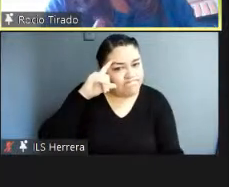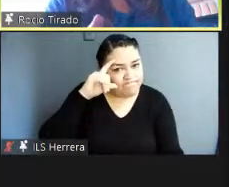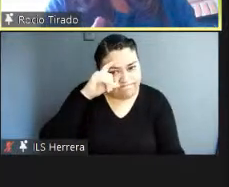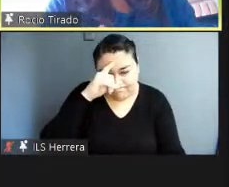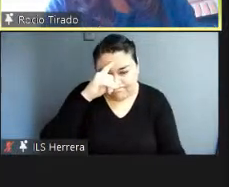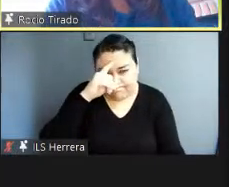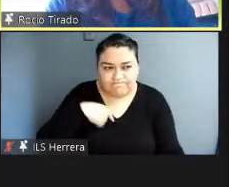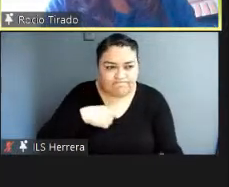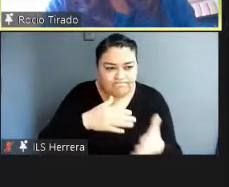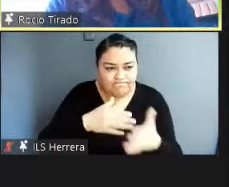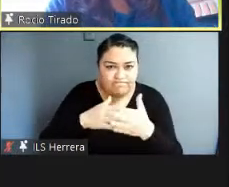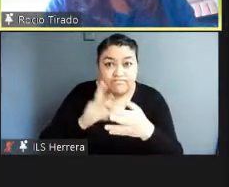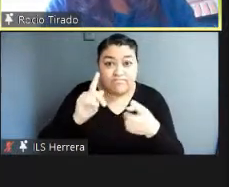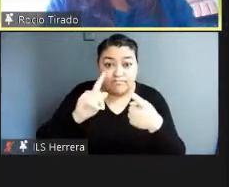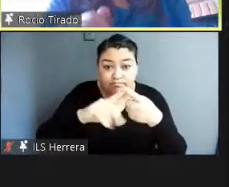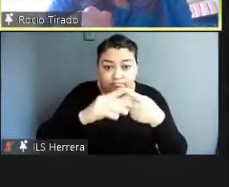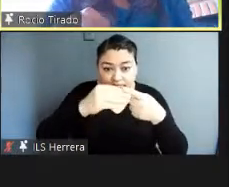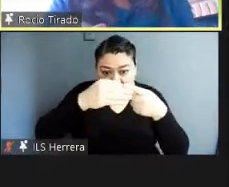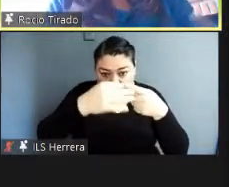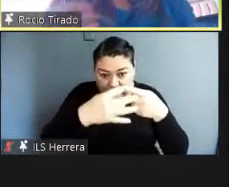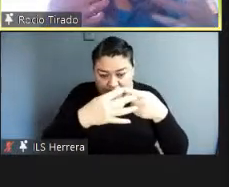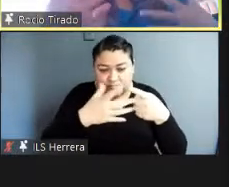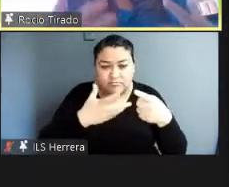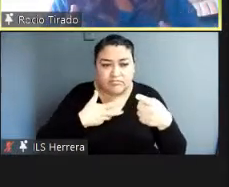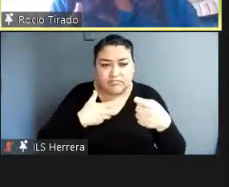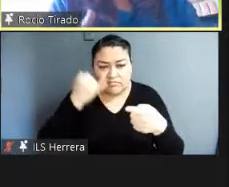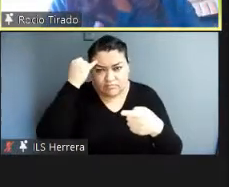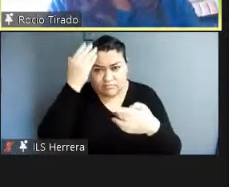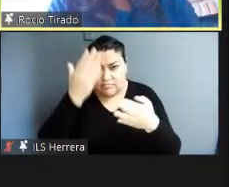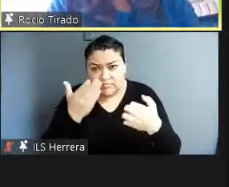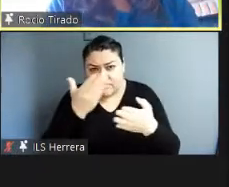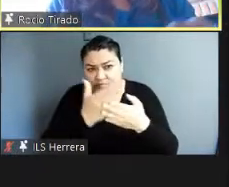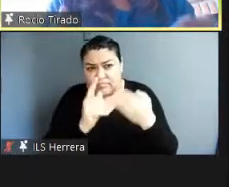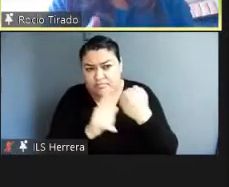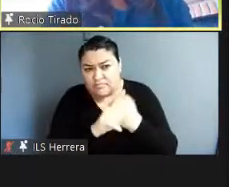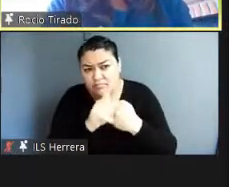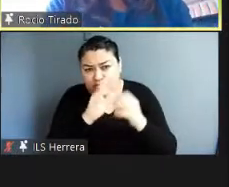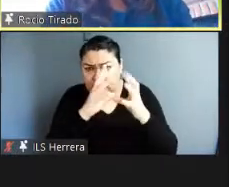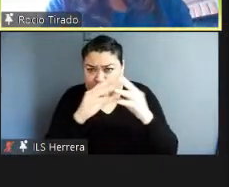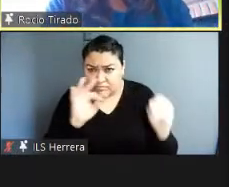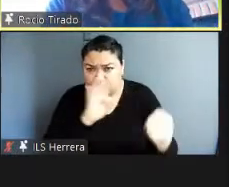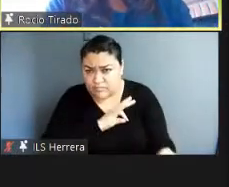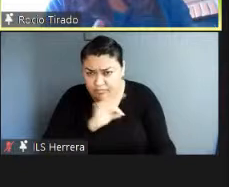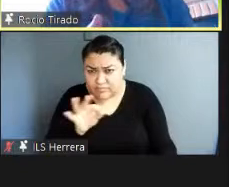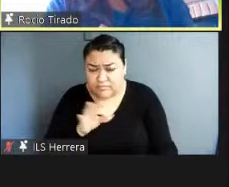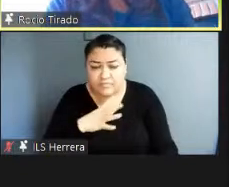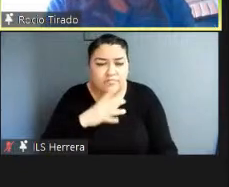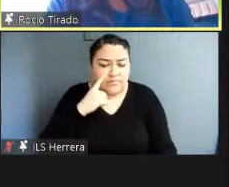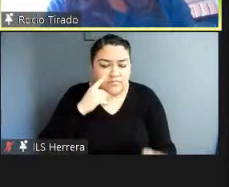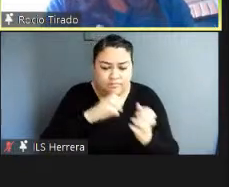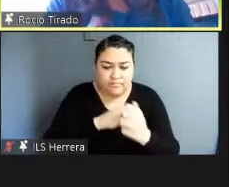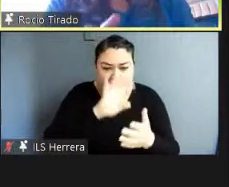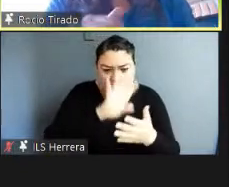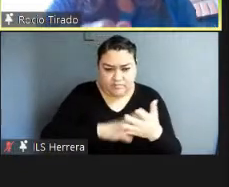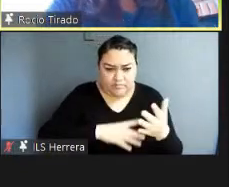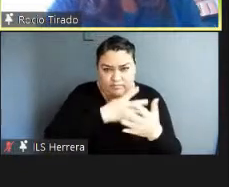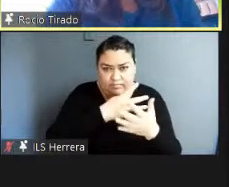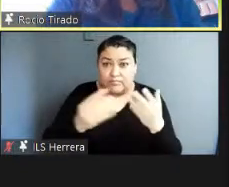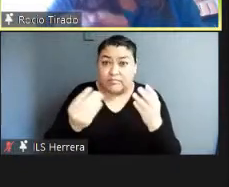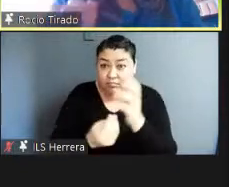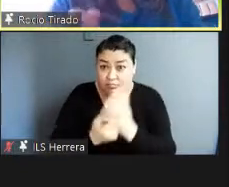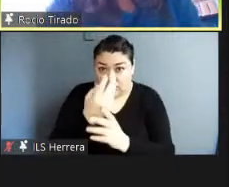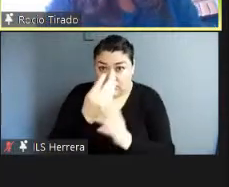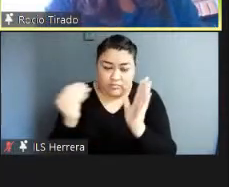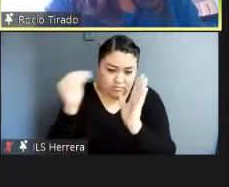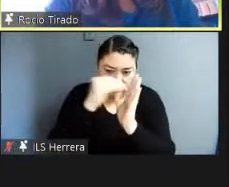going to be faced. Each of these challenges involves a proposal to be solved. Which are the challenges